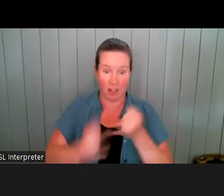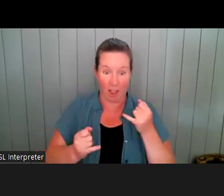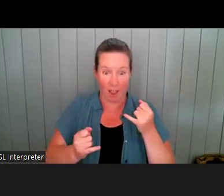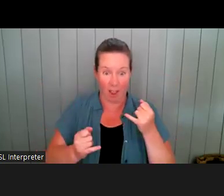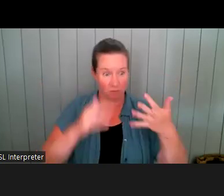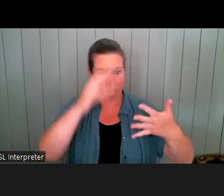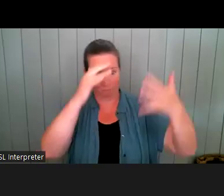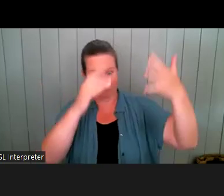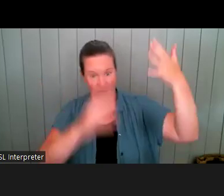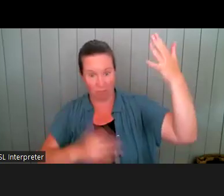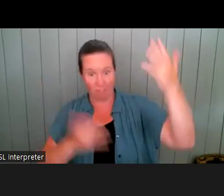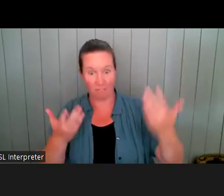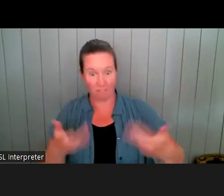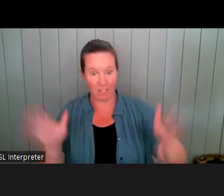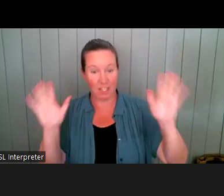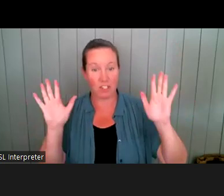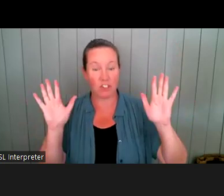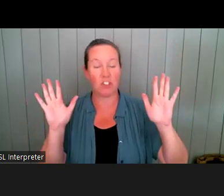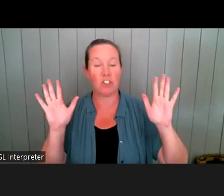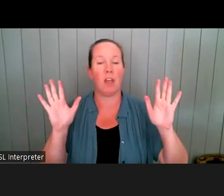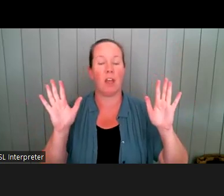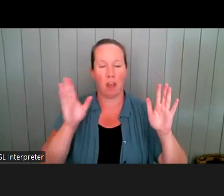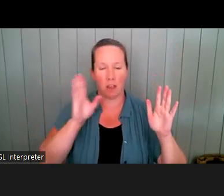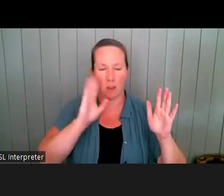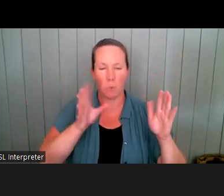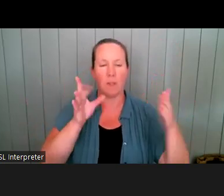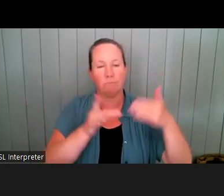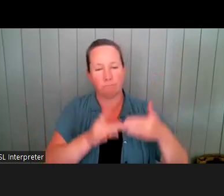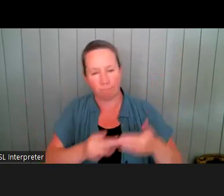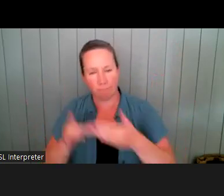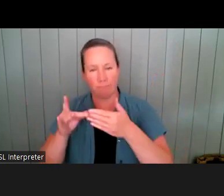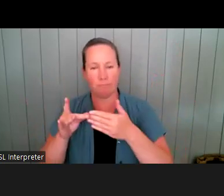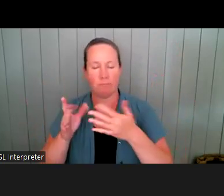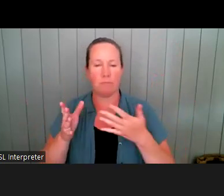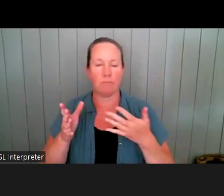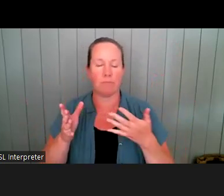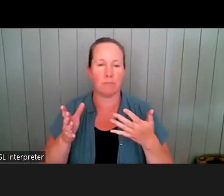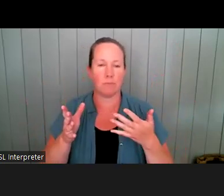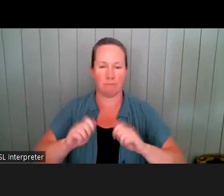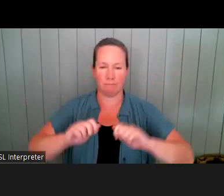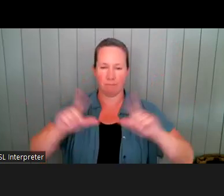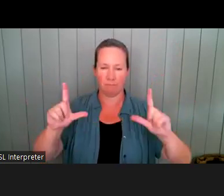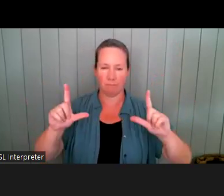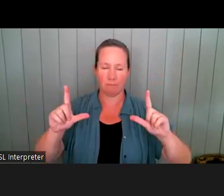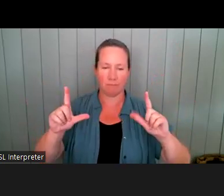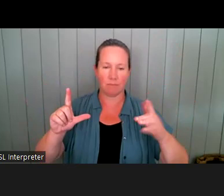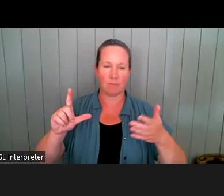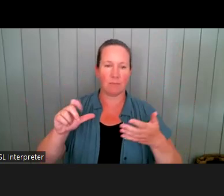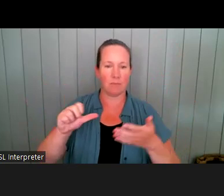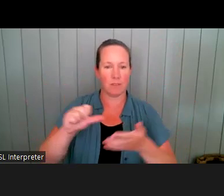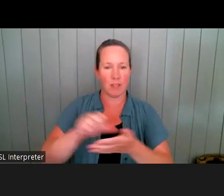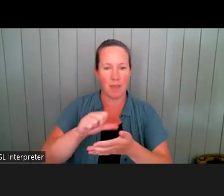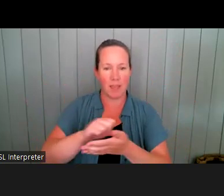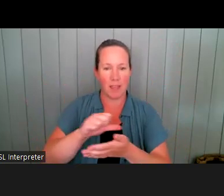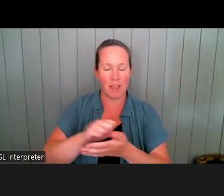the whole sort of answering all the questions, there's a page that comes up and it said, oh,